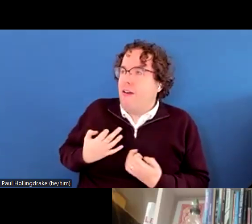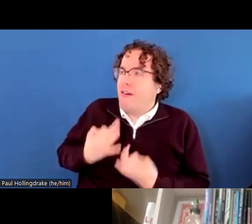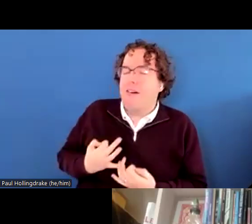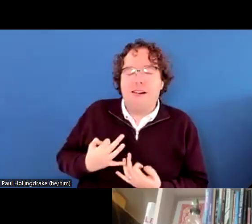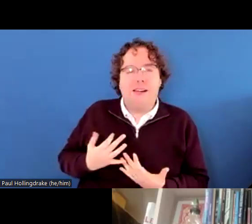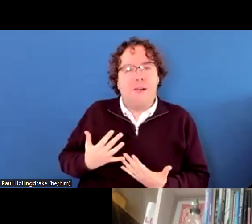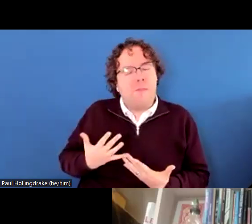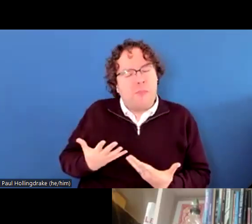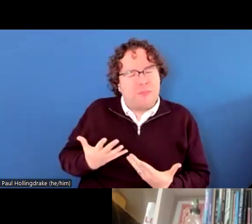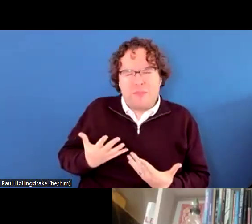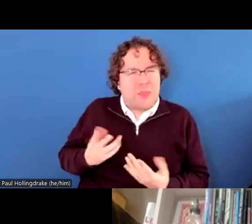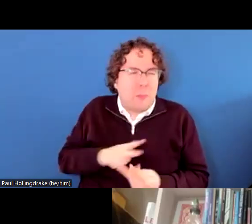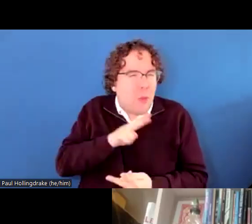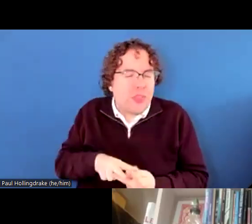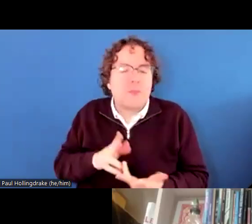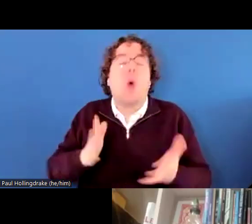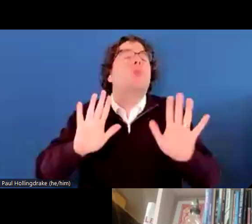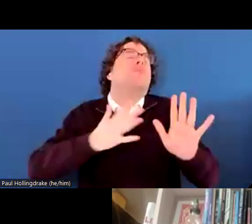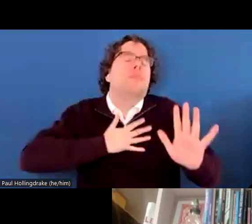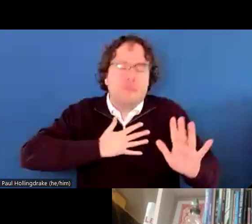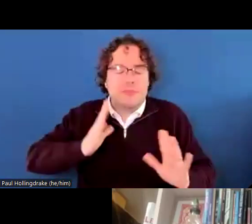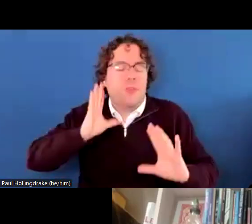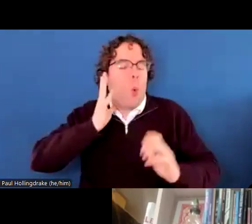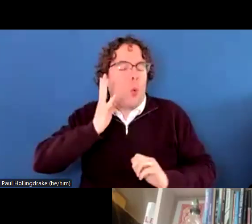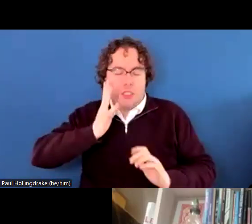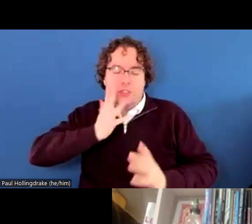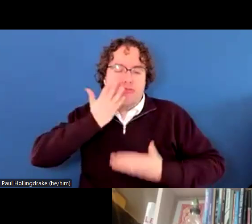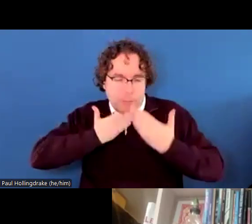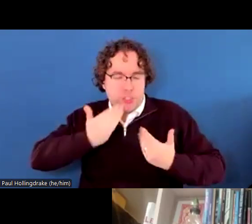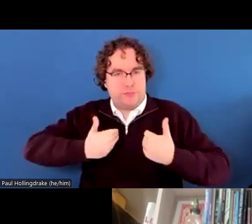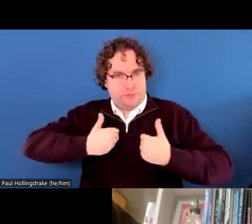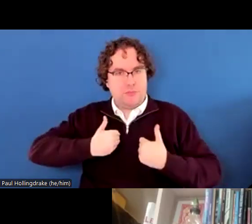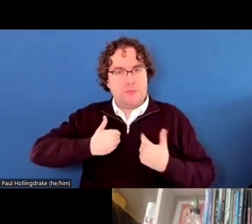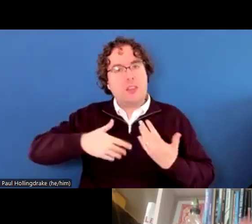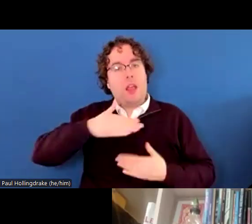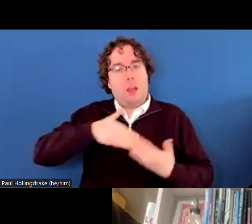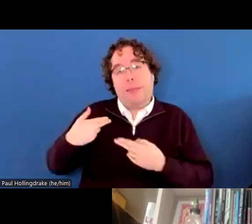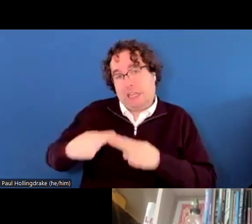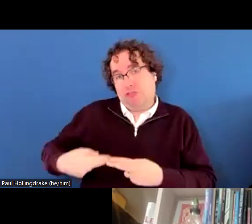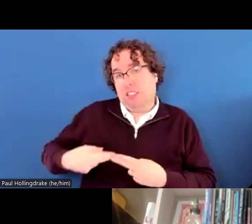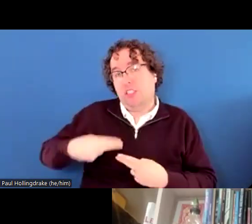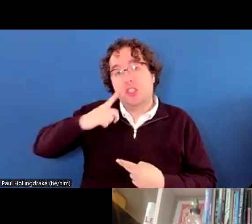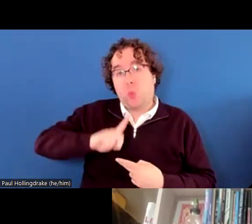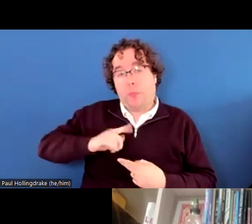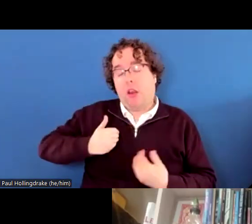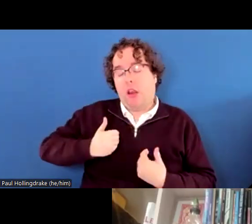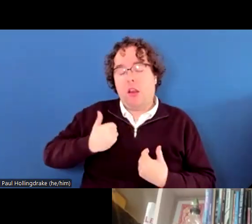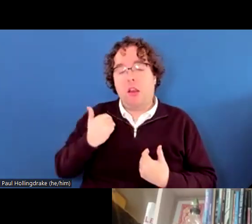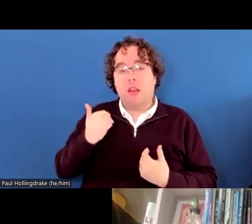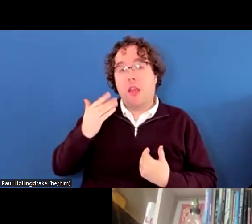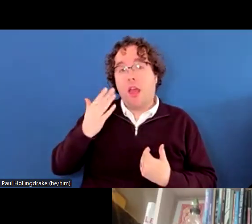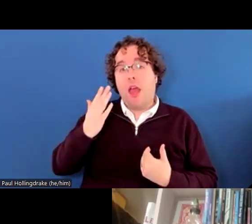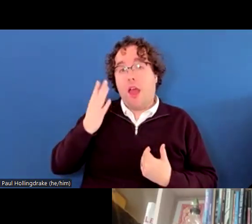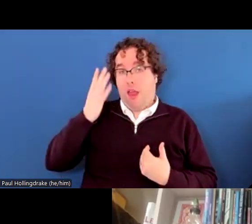so audio description. So I'm a mixed heritage woman. I've got my long black hair tied back into